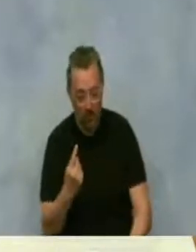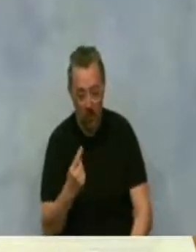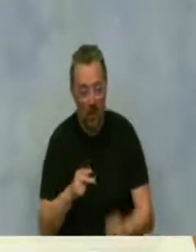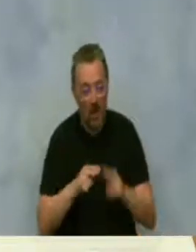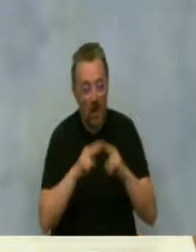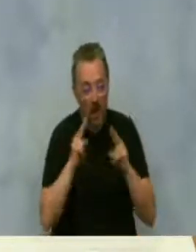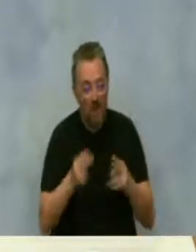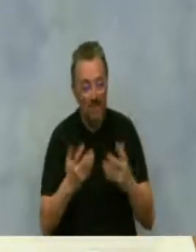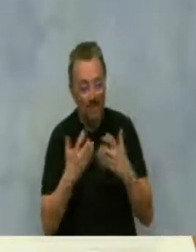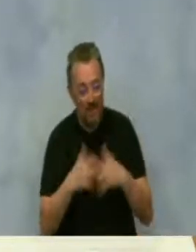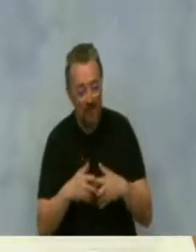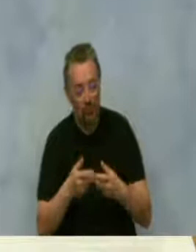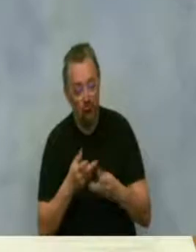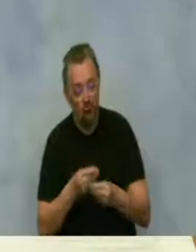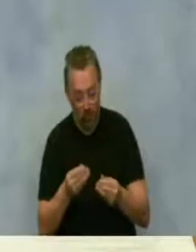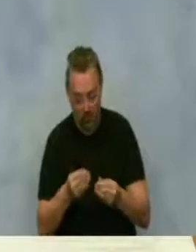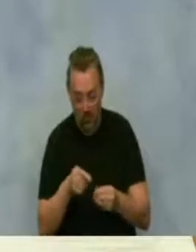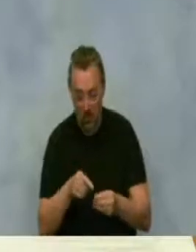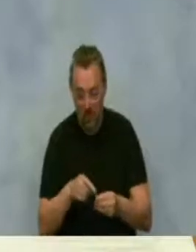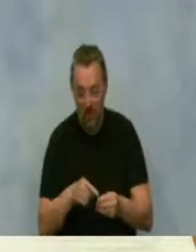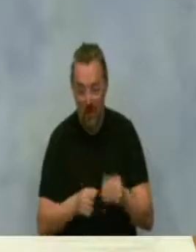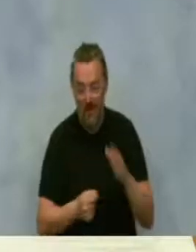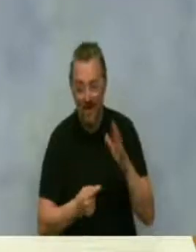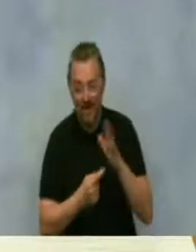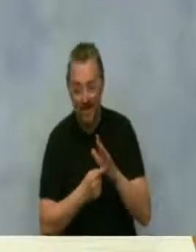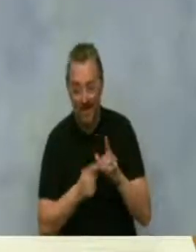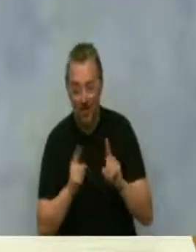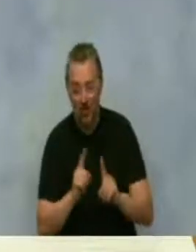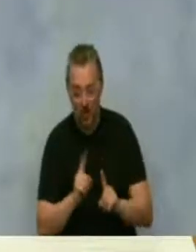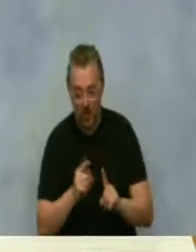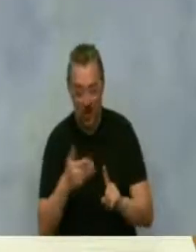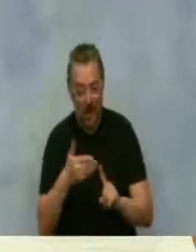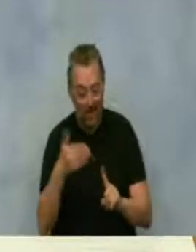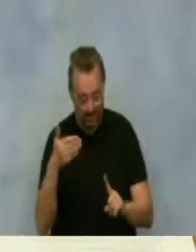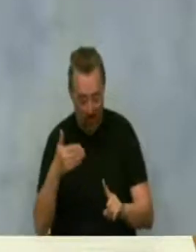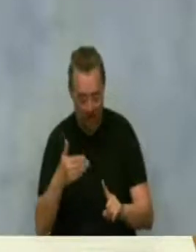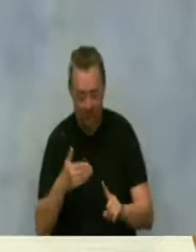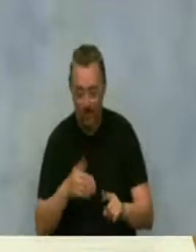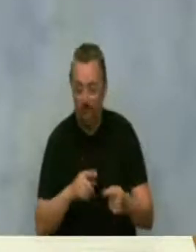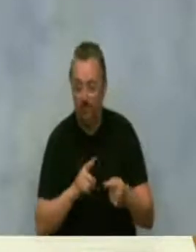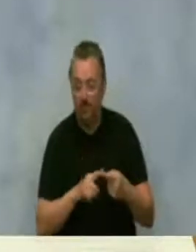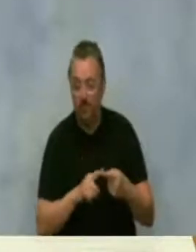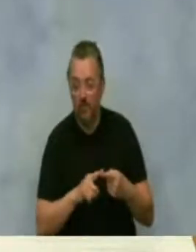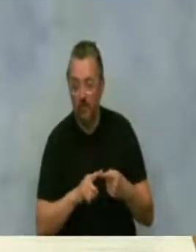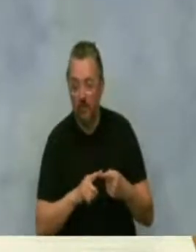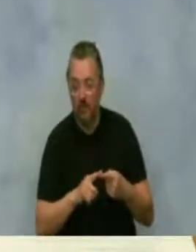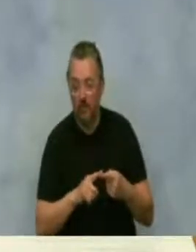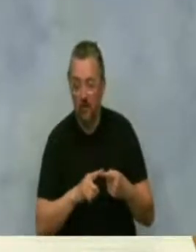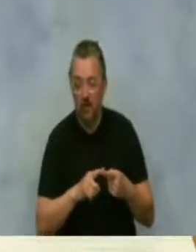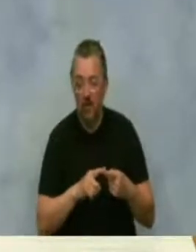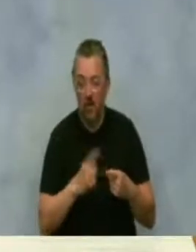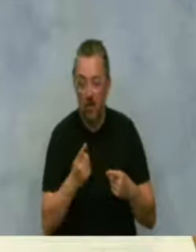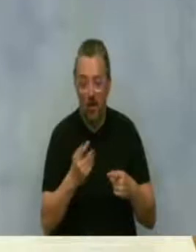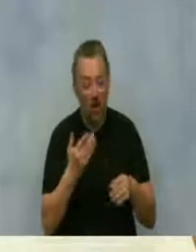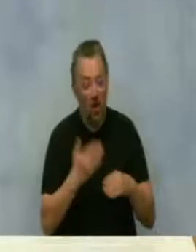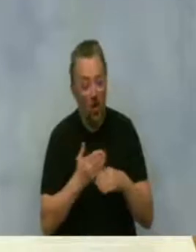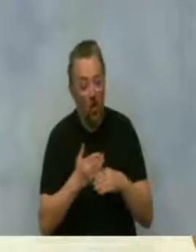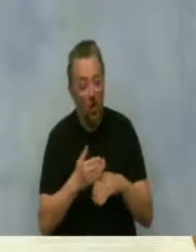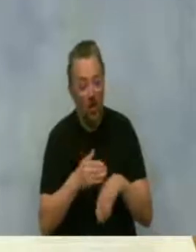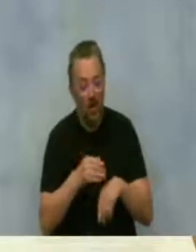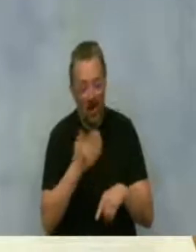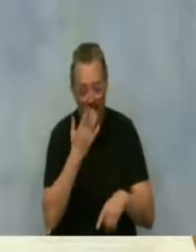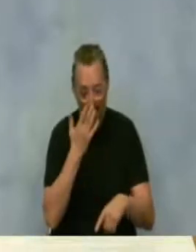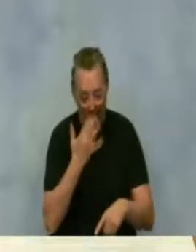technical resources, the key themes for workforce planning that were identified were the demographic profile of the workforce and impact